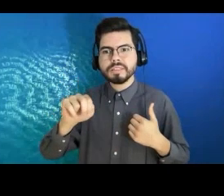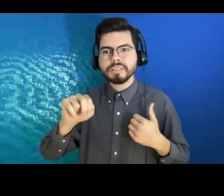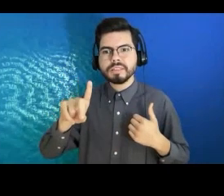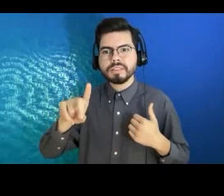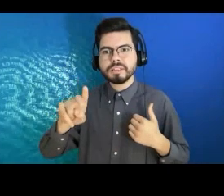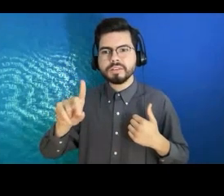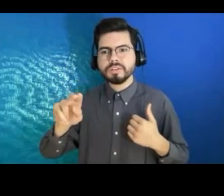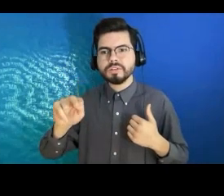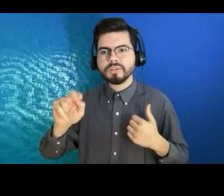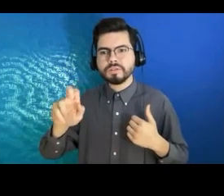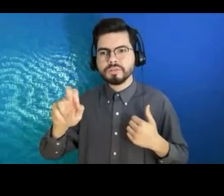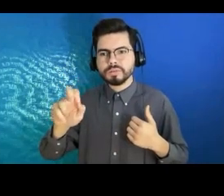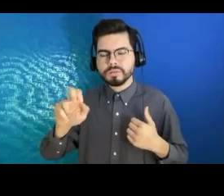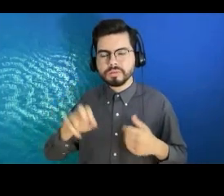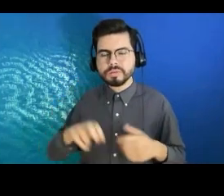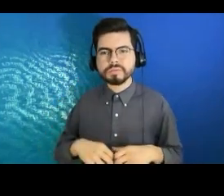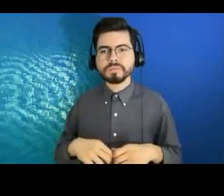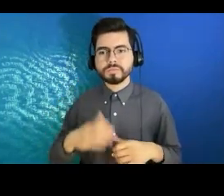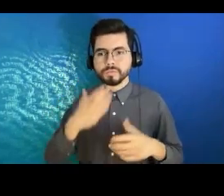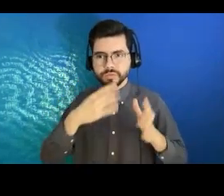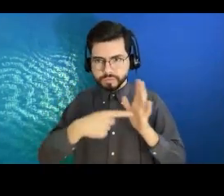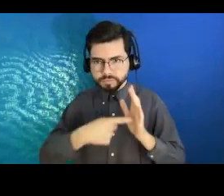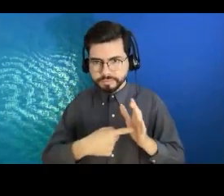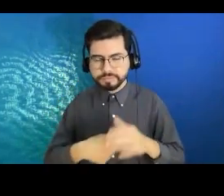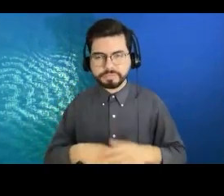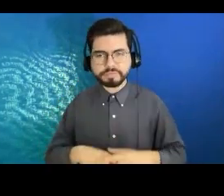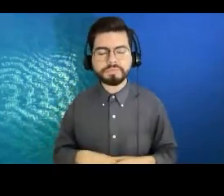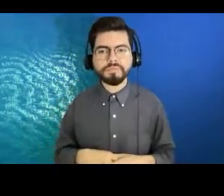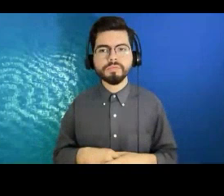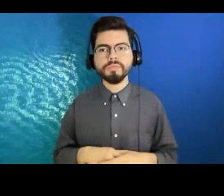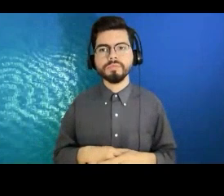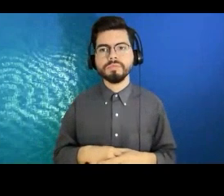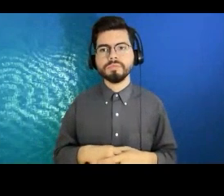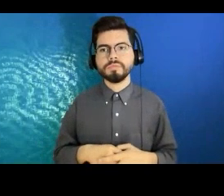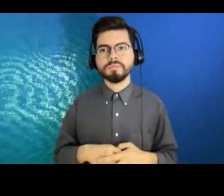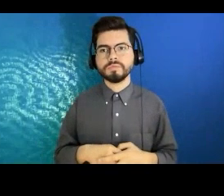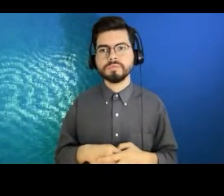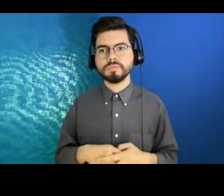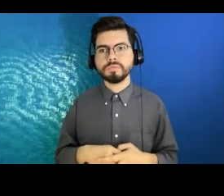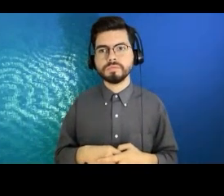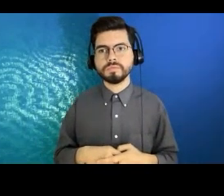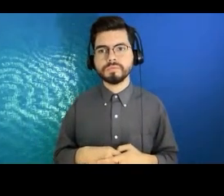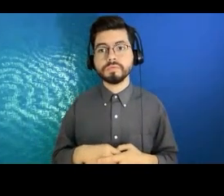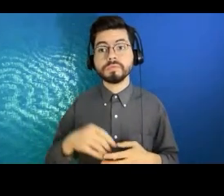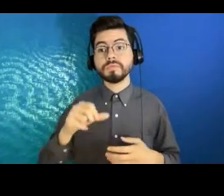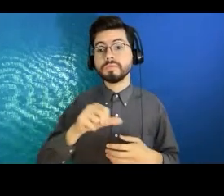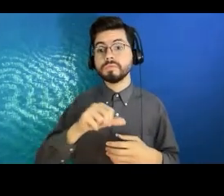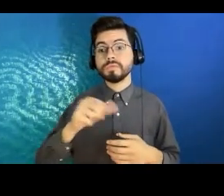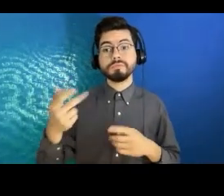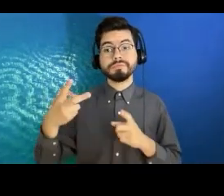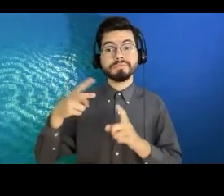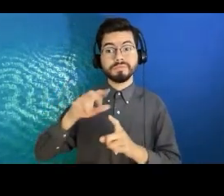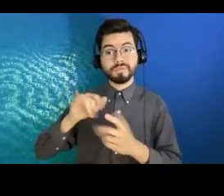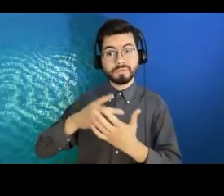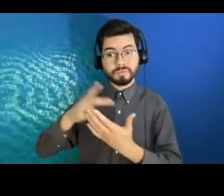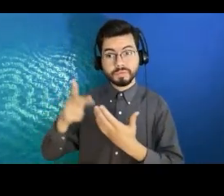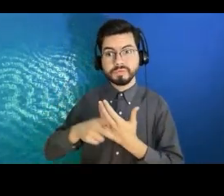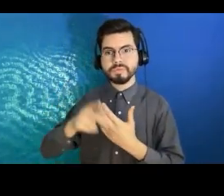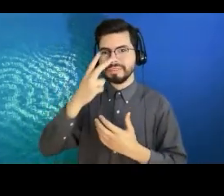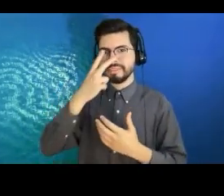example. There are other ones out there. Another aspect of that program is this slide behind